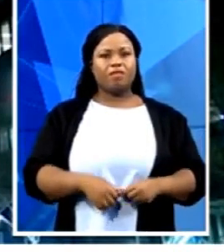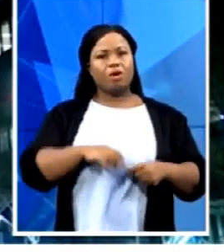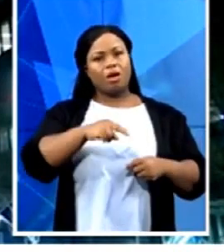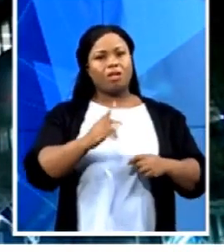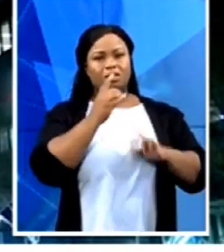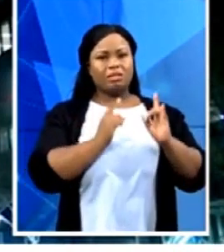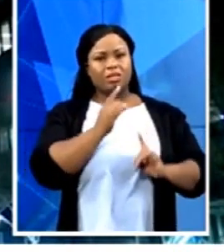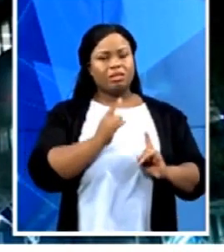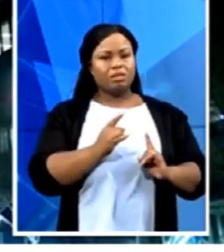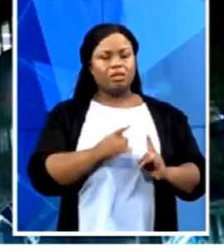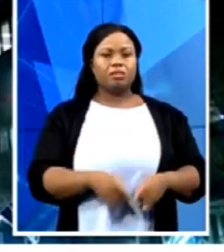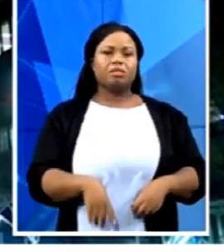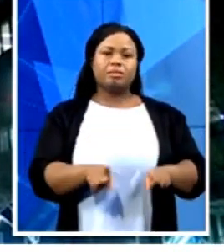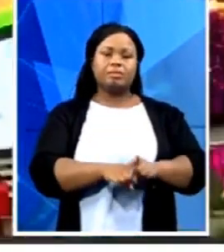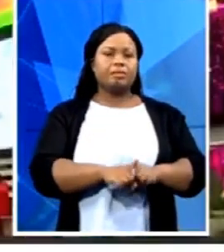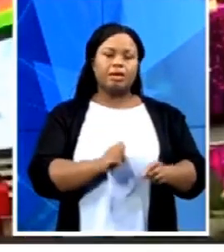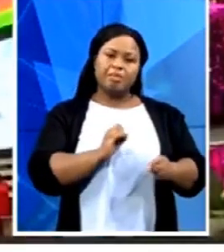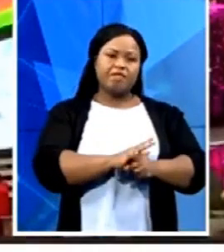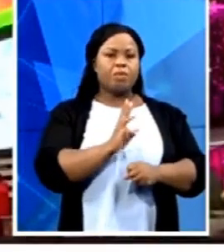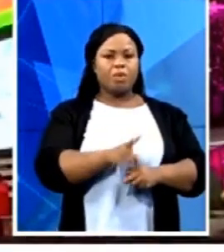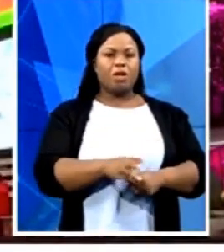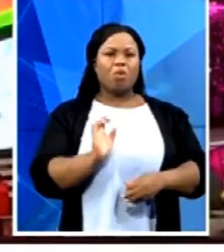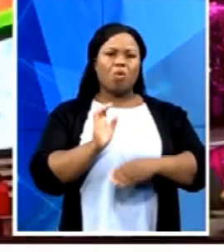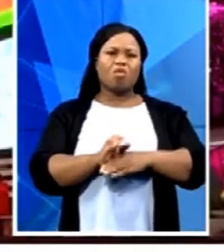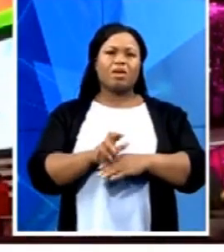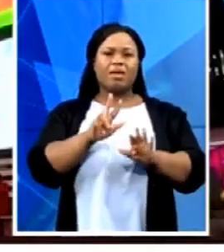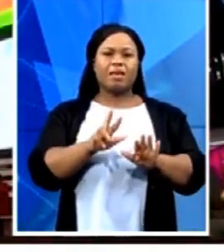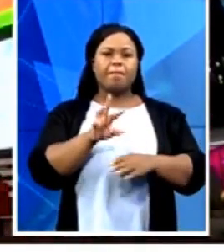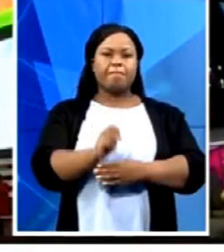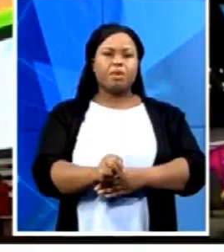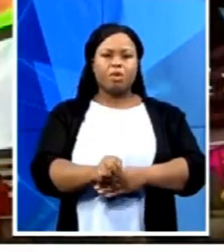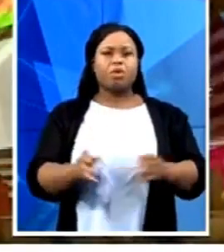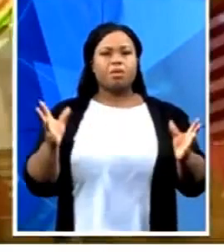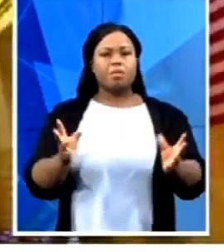million, reduced to a shell of itself. Times Square,